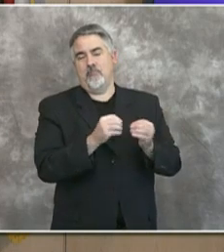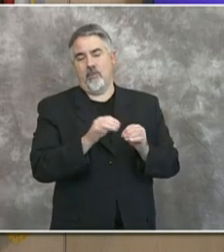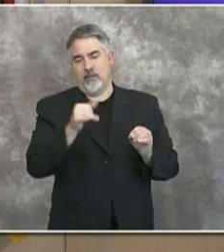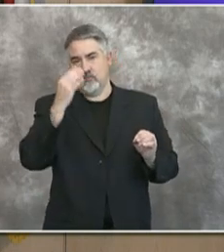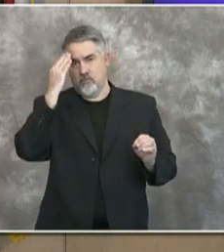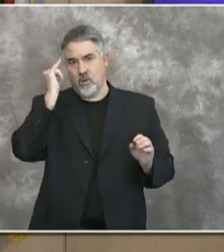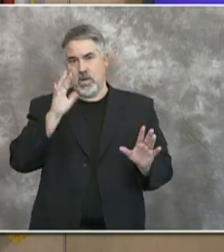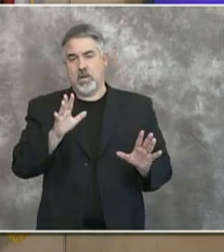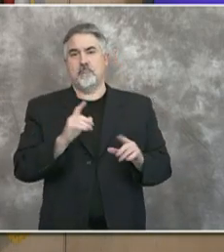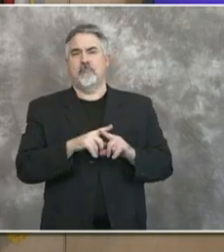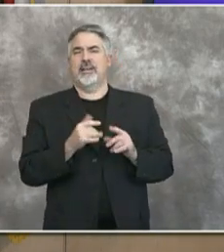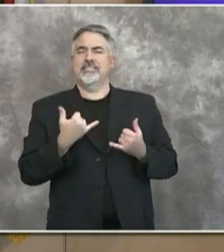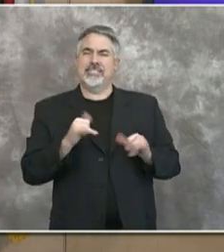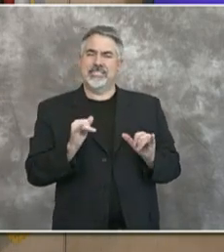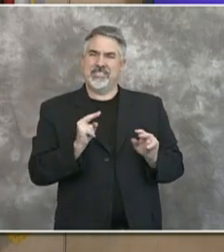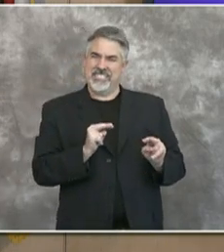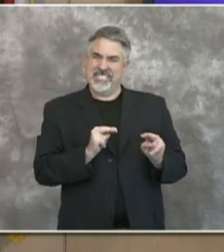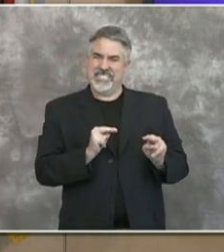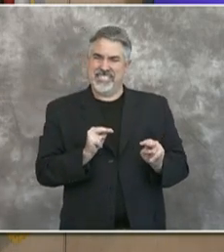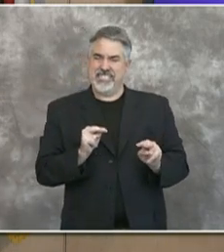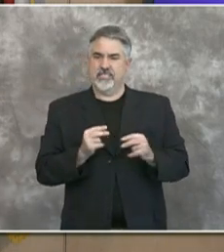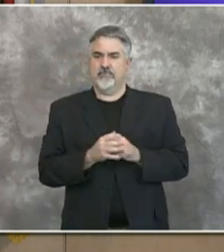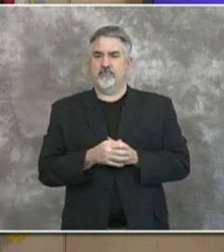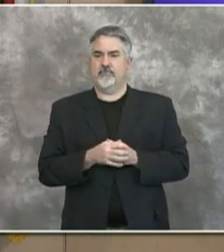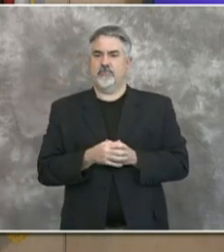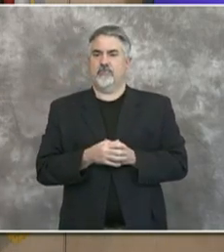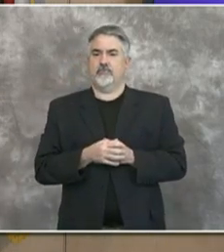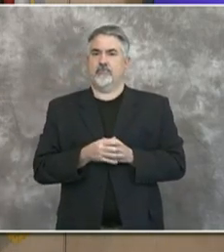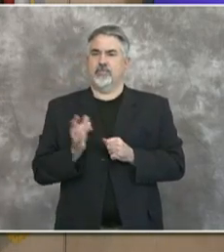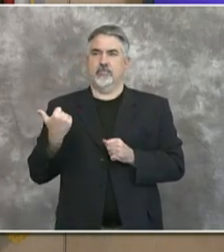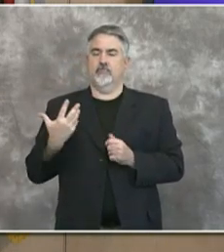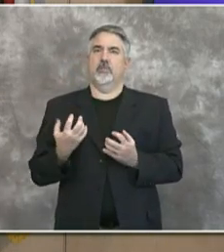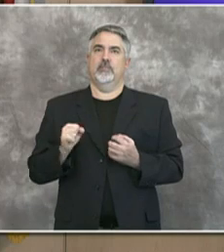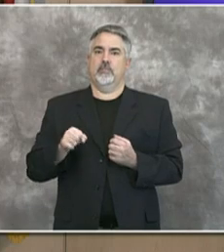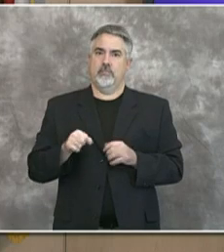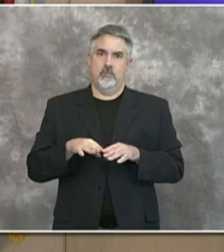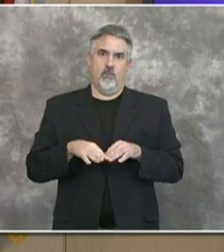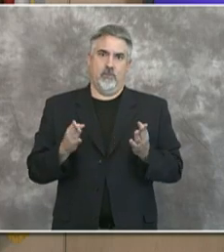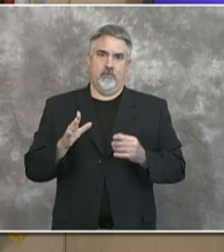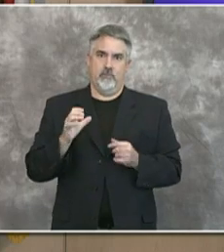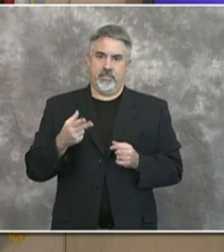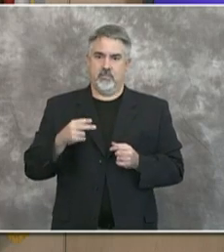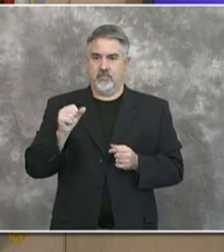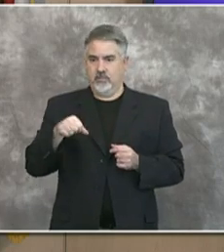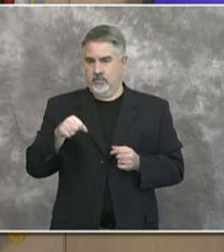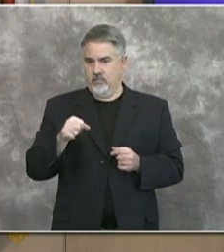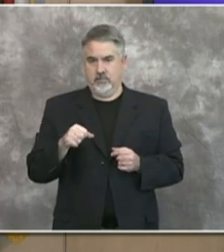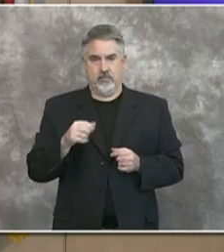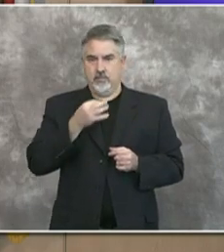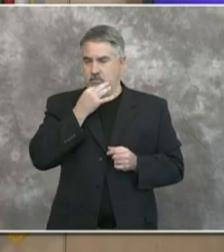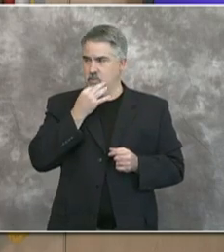open up our beaches and allow you to get back in the water, and we want to do it as soon as we possibly can.